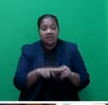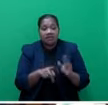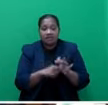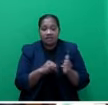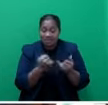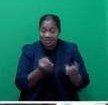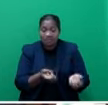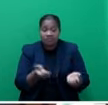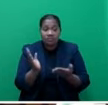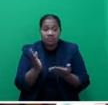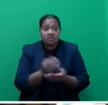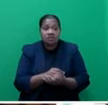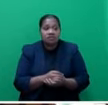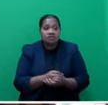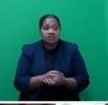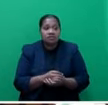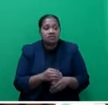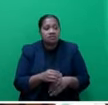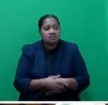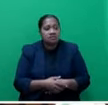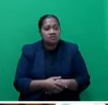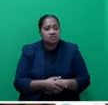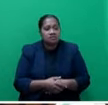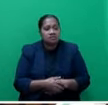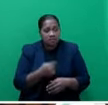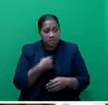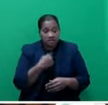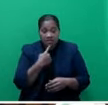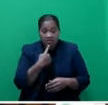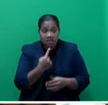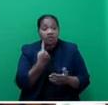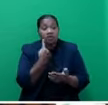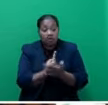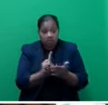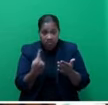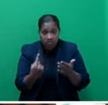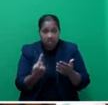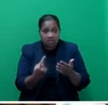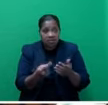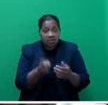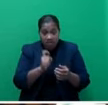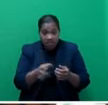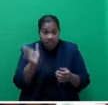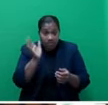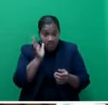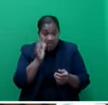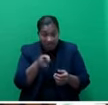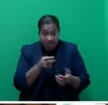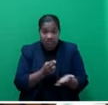was in cahoots with the opposition. I said that only in reference to, if he listened and if he was